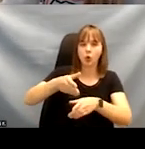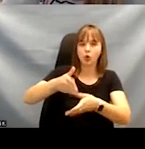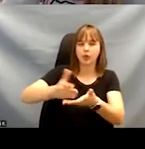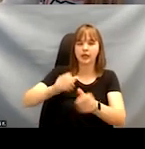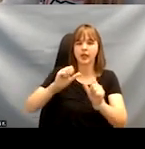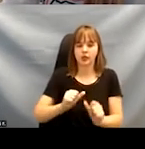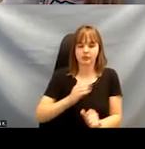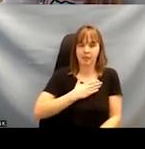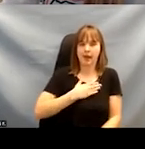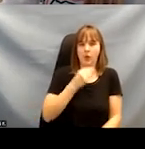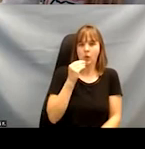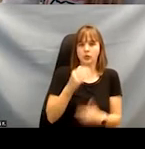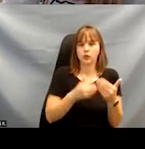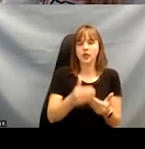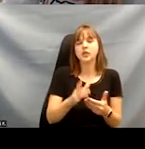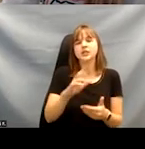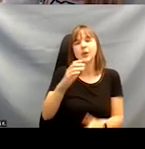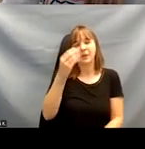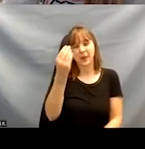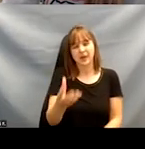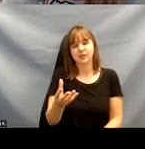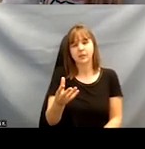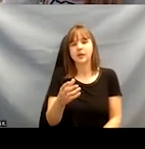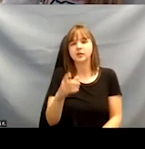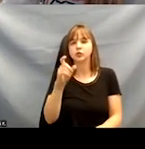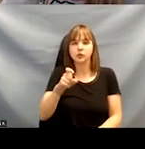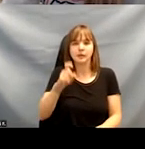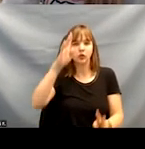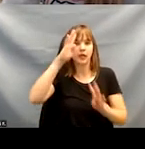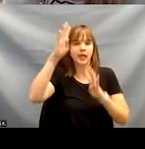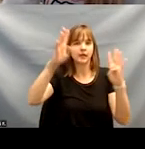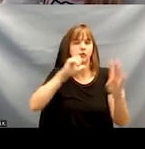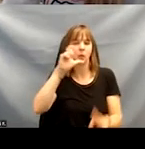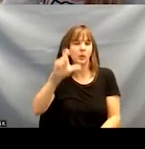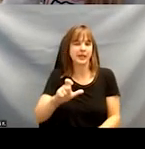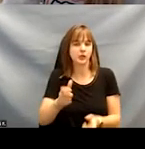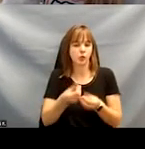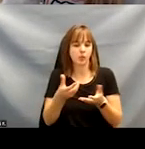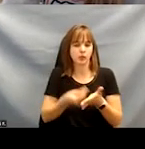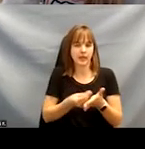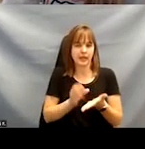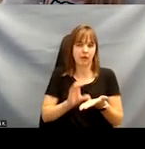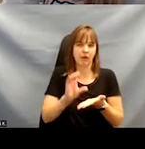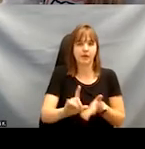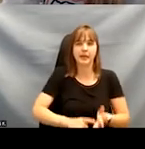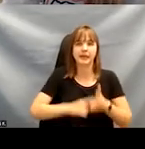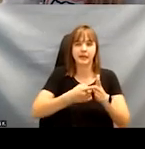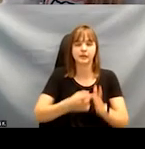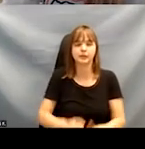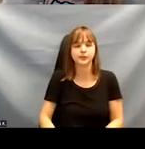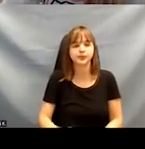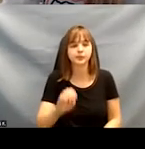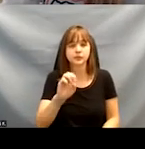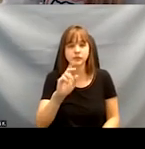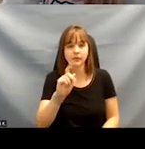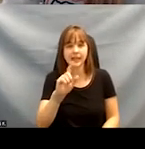the beginning, you don't need a large amount of capital. Right. Yeah, I think this is important for people